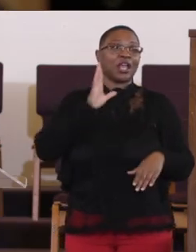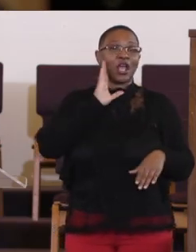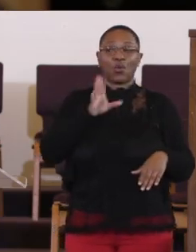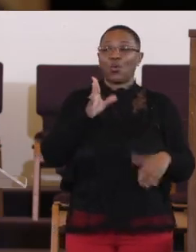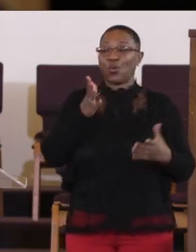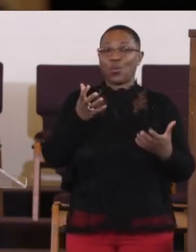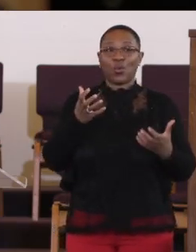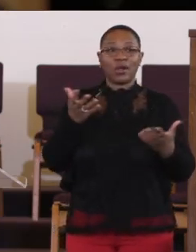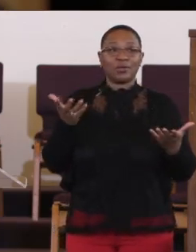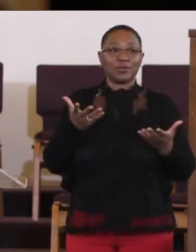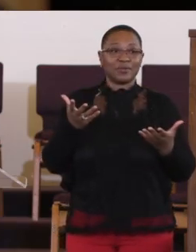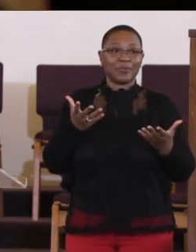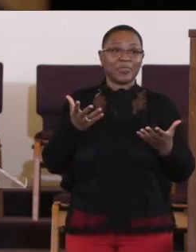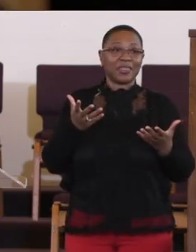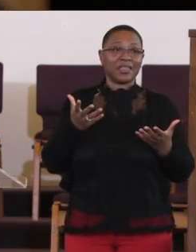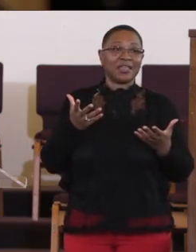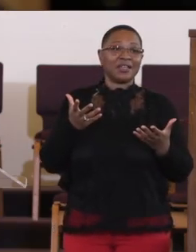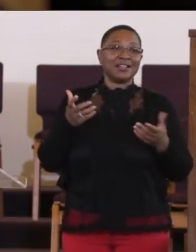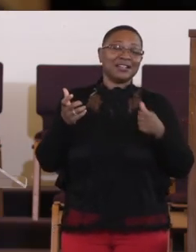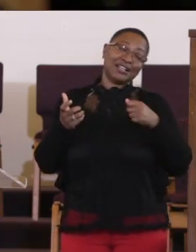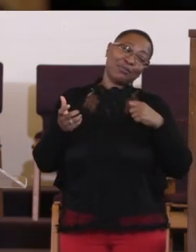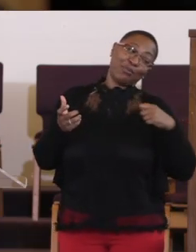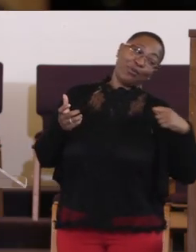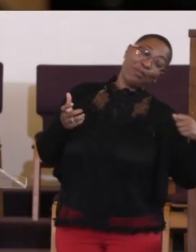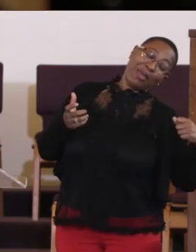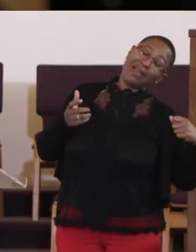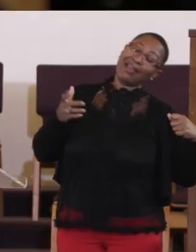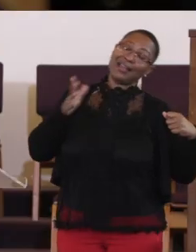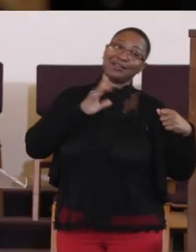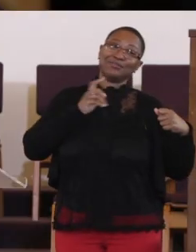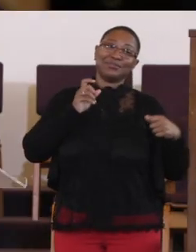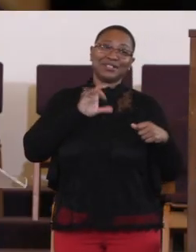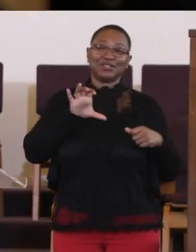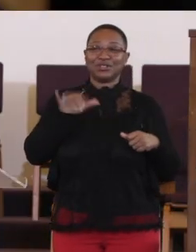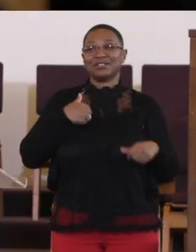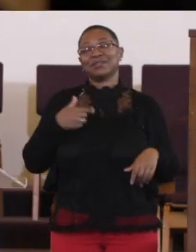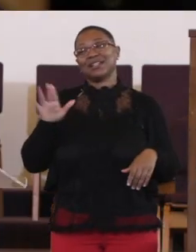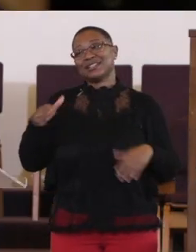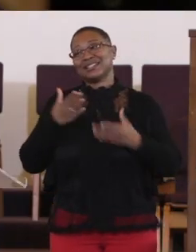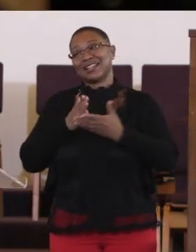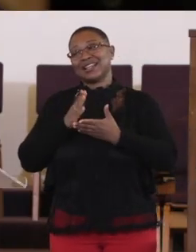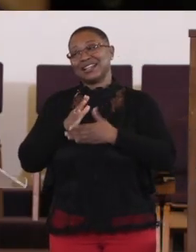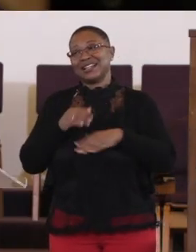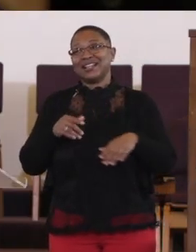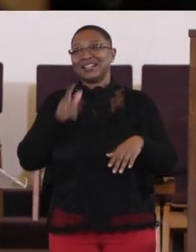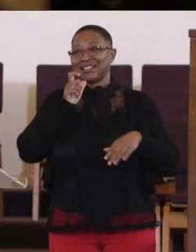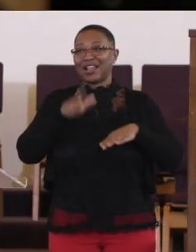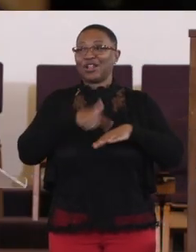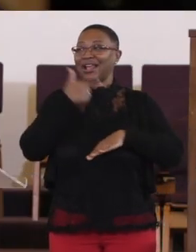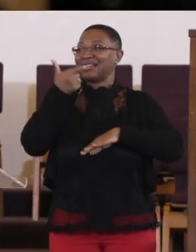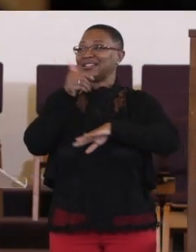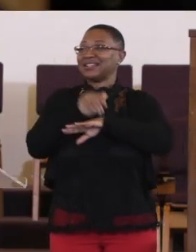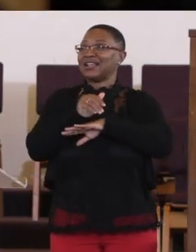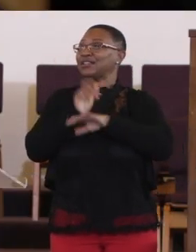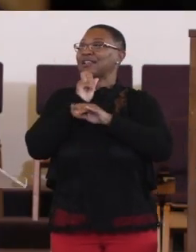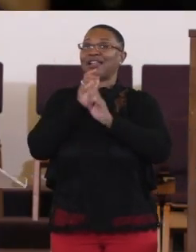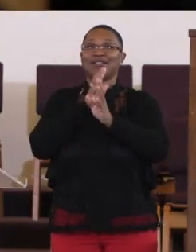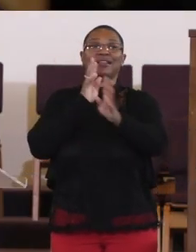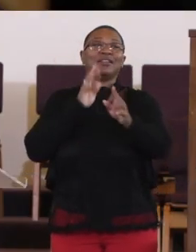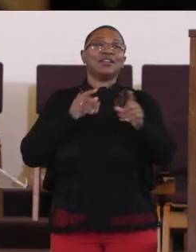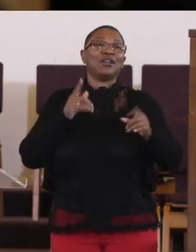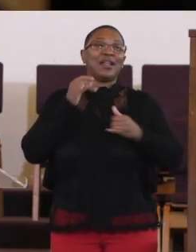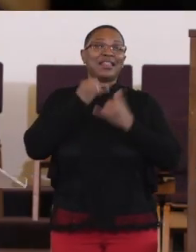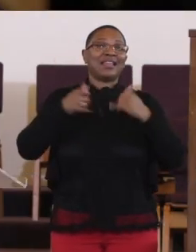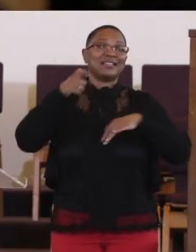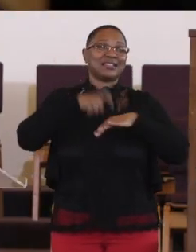do, and he's pulling the mic. You always do this to me, but you got it. It's okay. There's not a long line. It's the last time. Not a long line behind you. We can't get